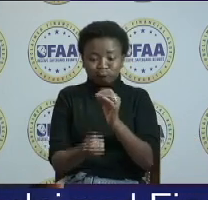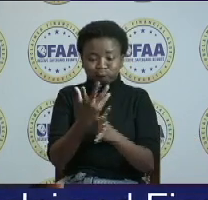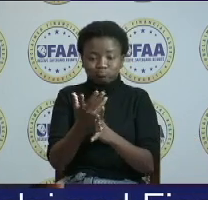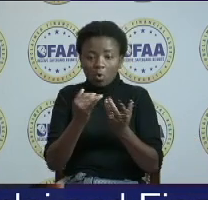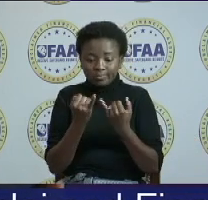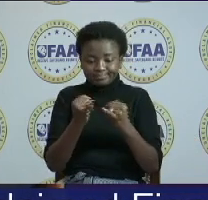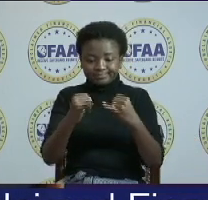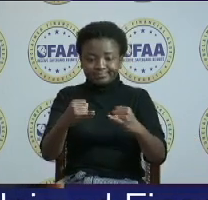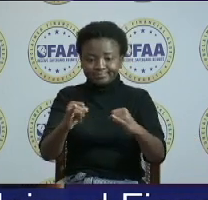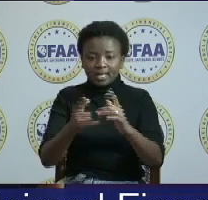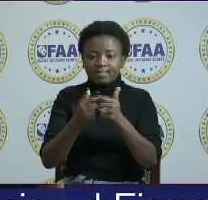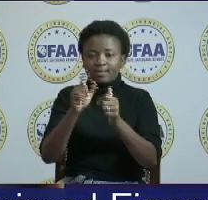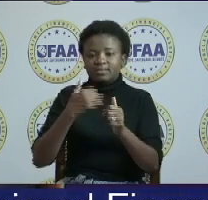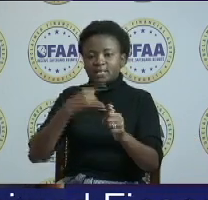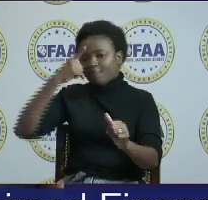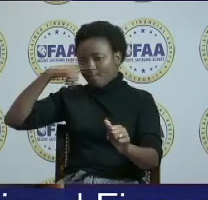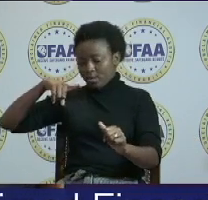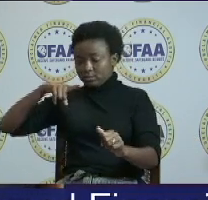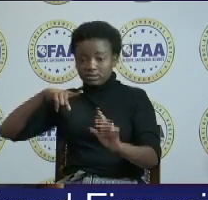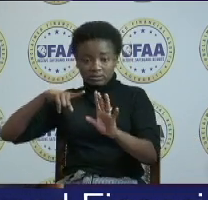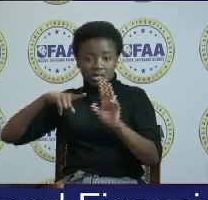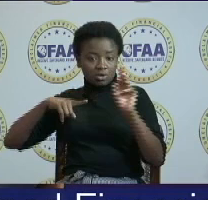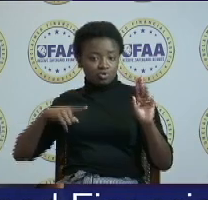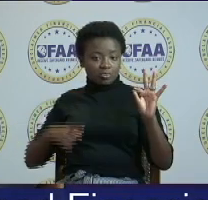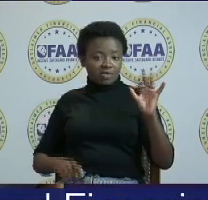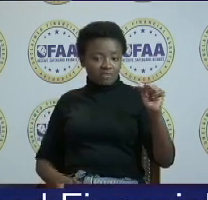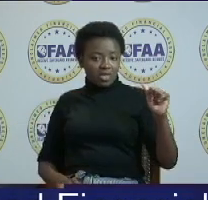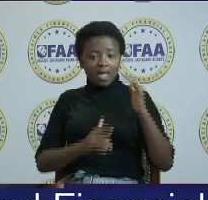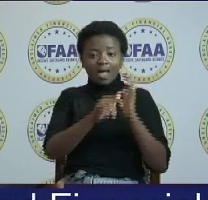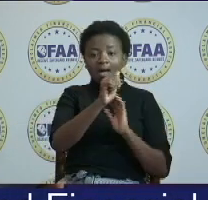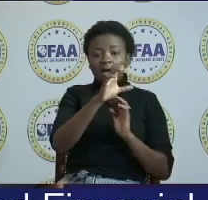place. So before UFAA Act